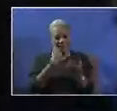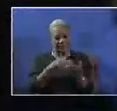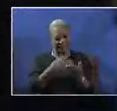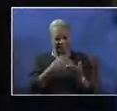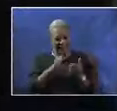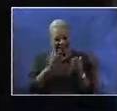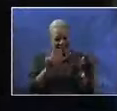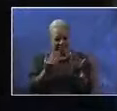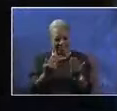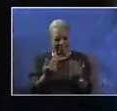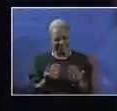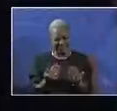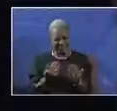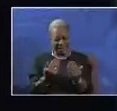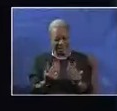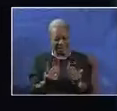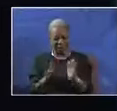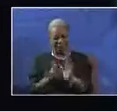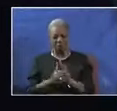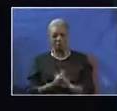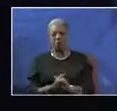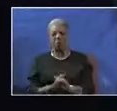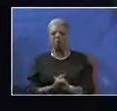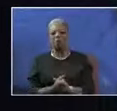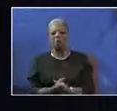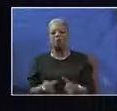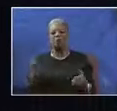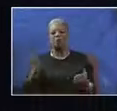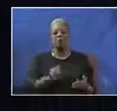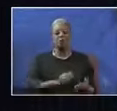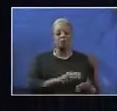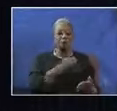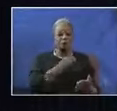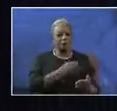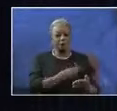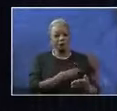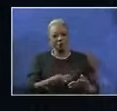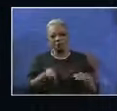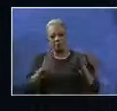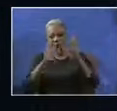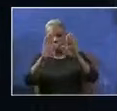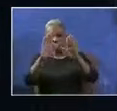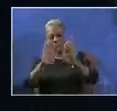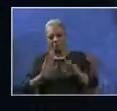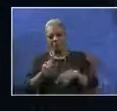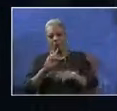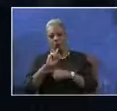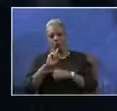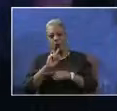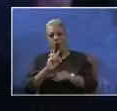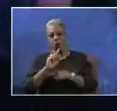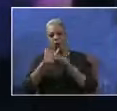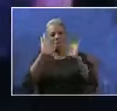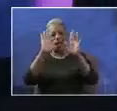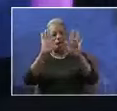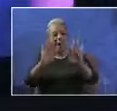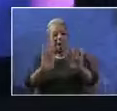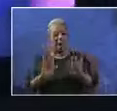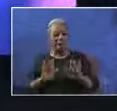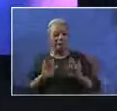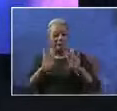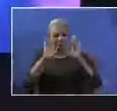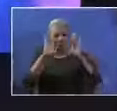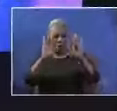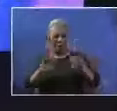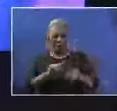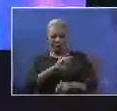Great is your mercy, I see. day after day.